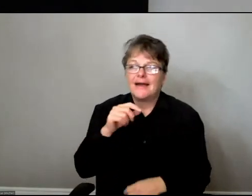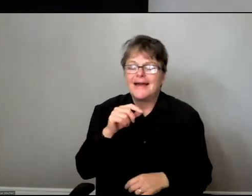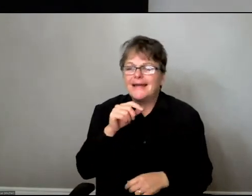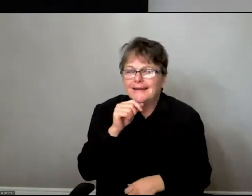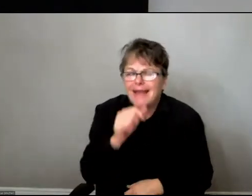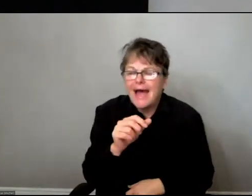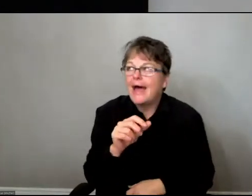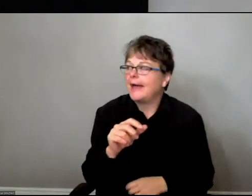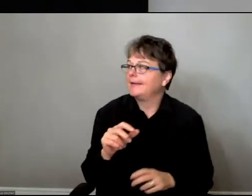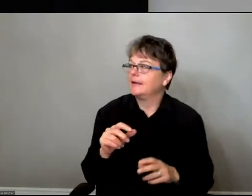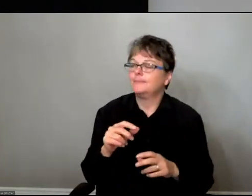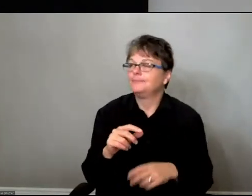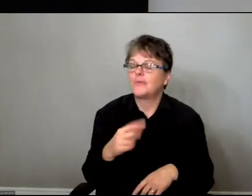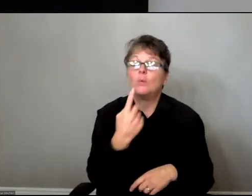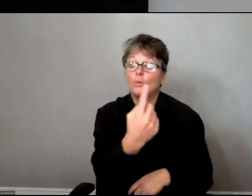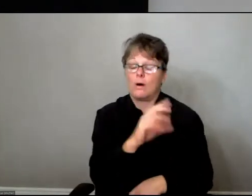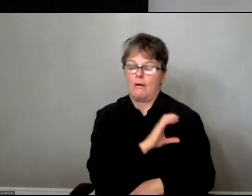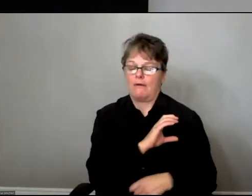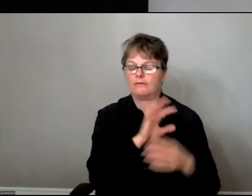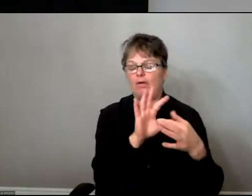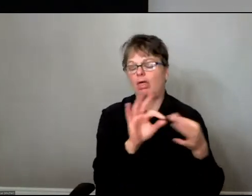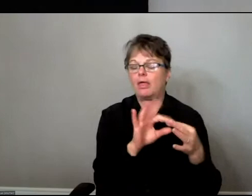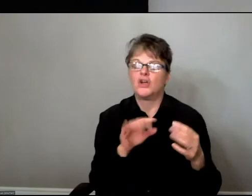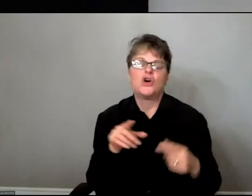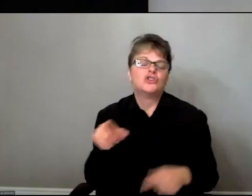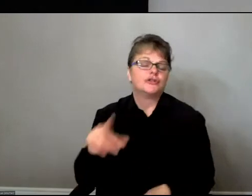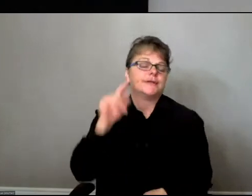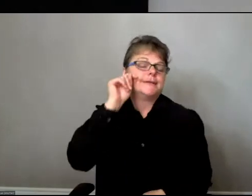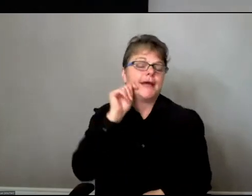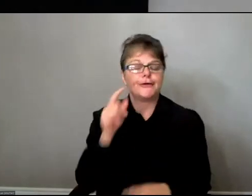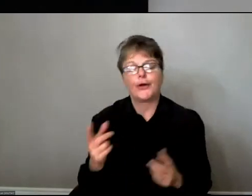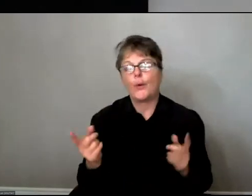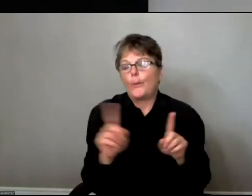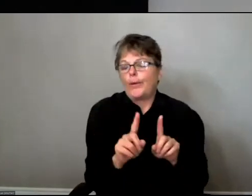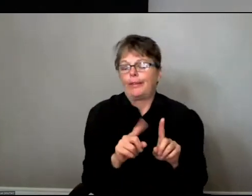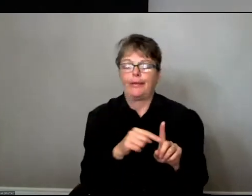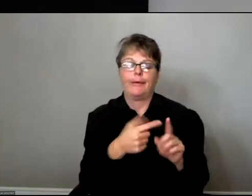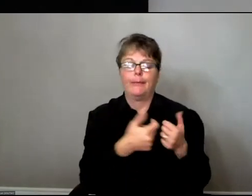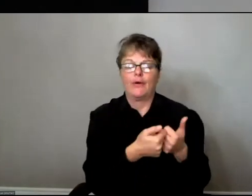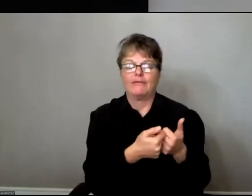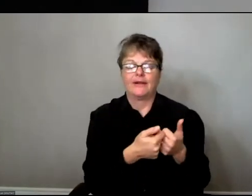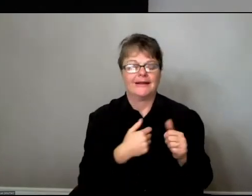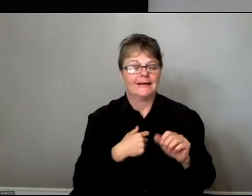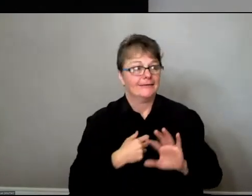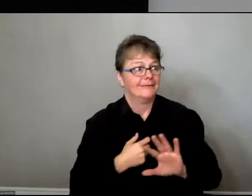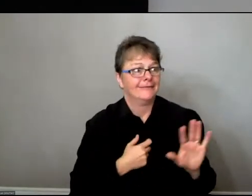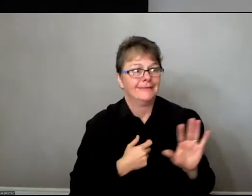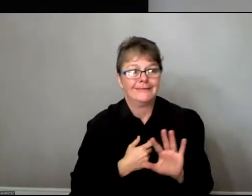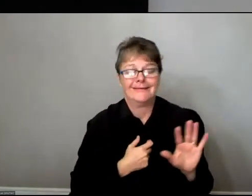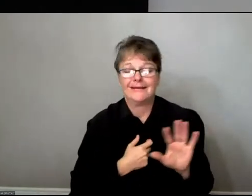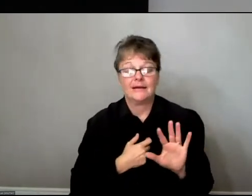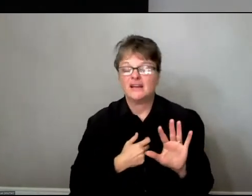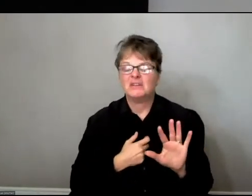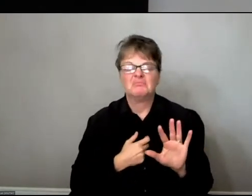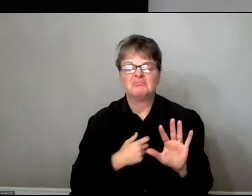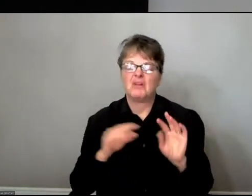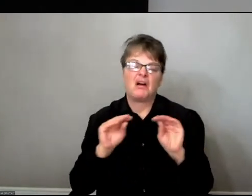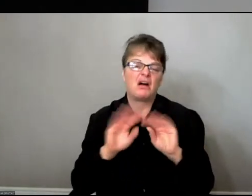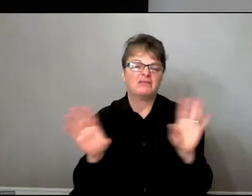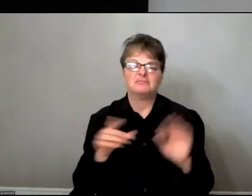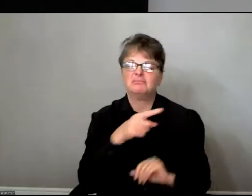as one such officer insinuated. He probably did not understand the depth of our situation.